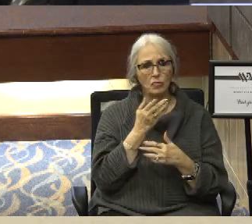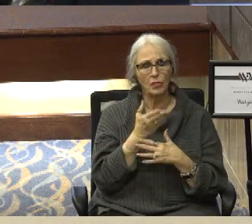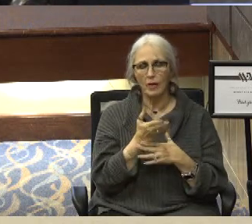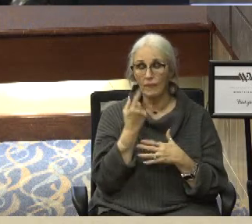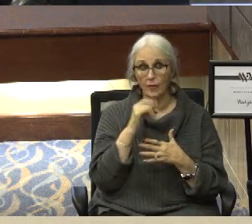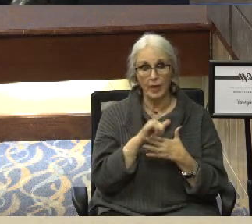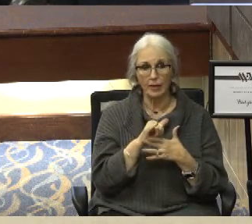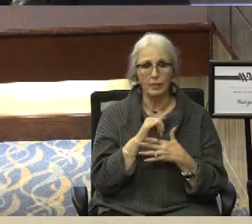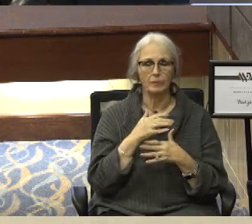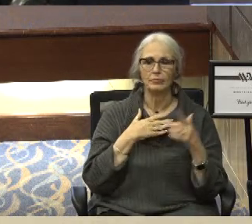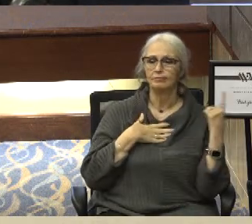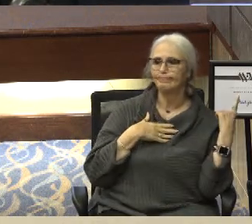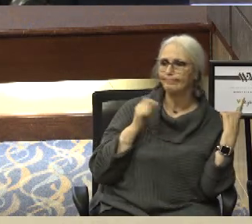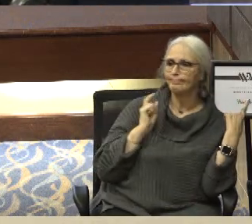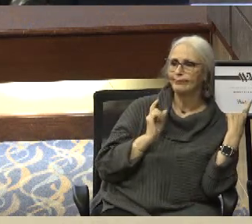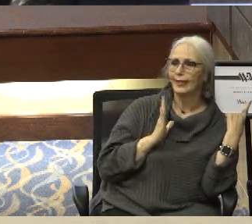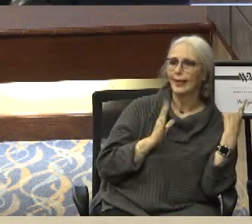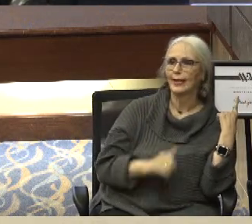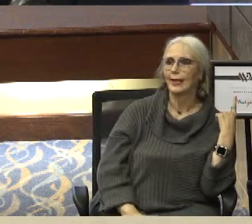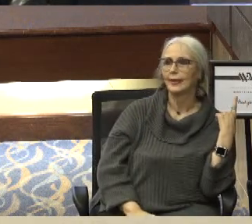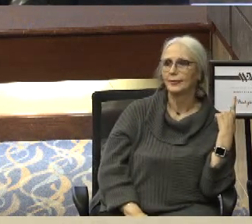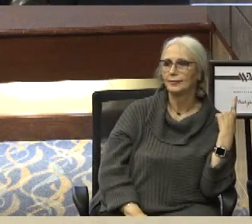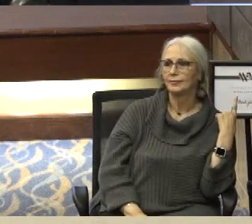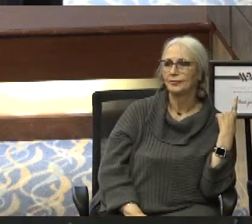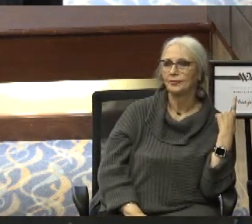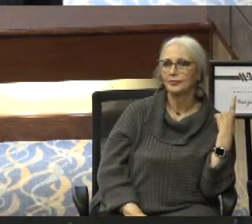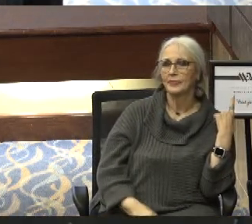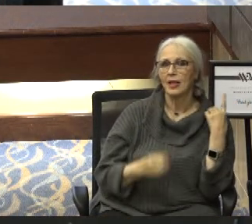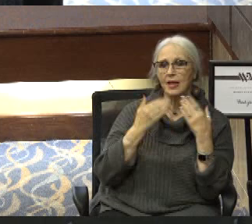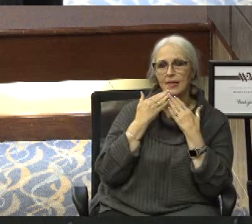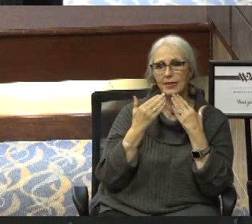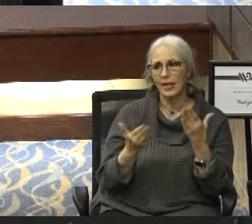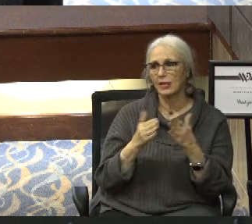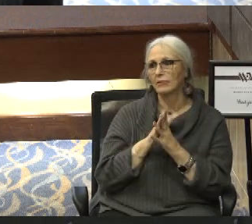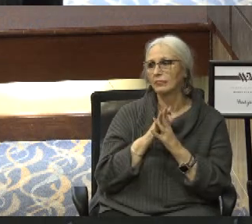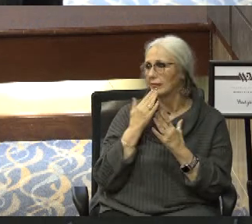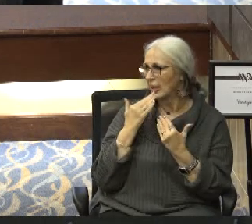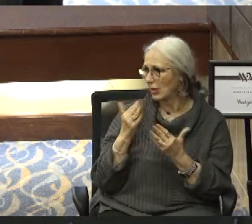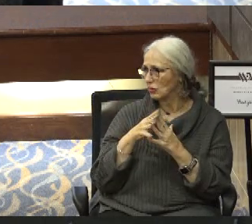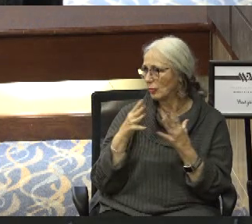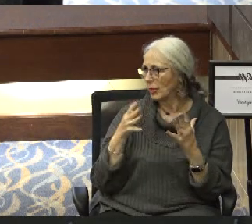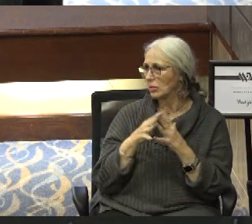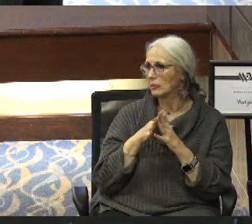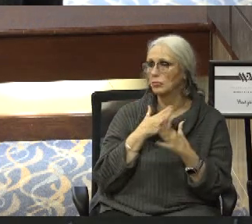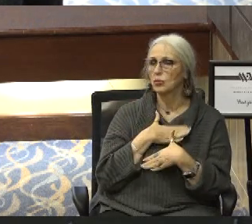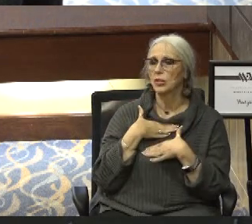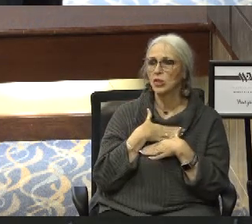pretty sure they will be. All right, thank you guys. Thank you so much.